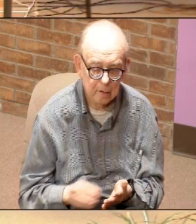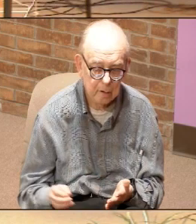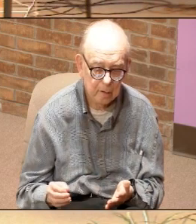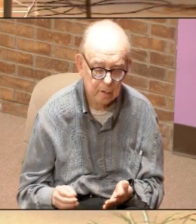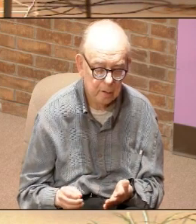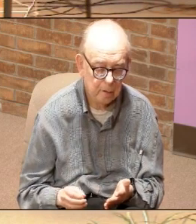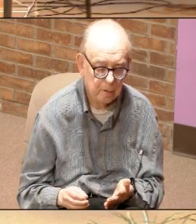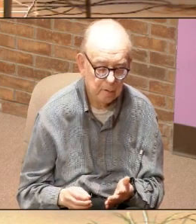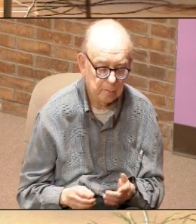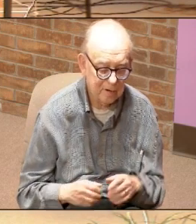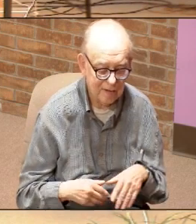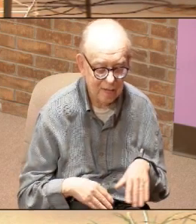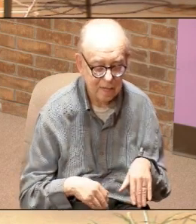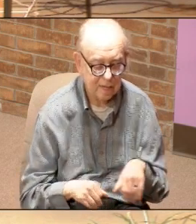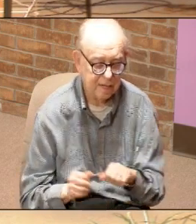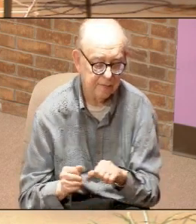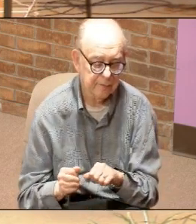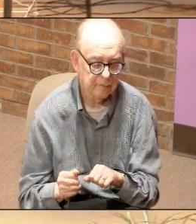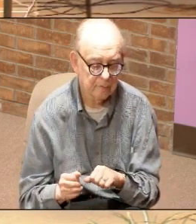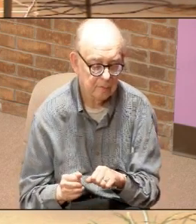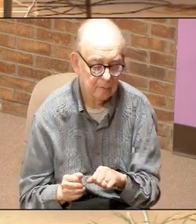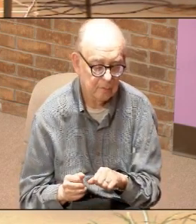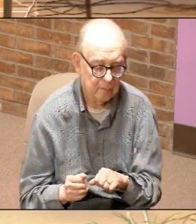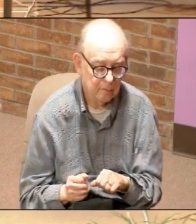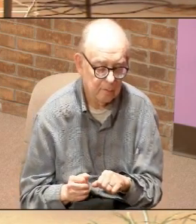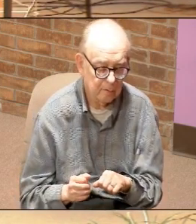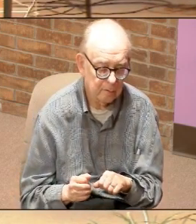and would steal away